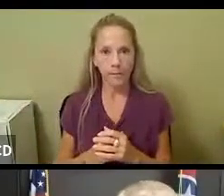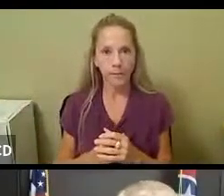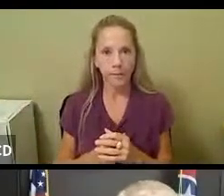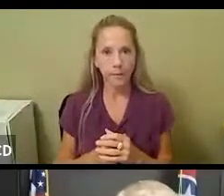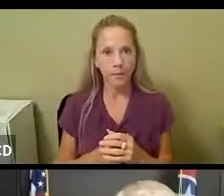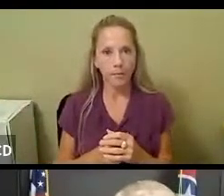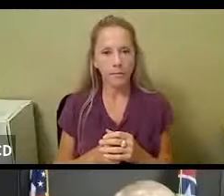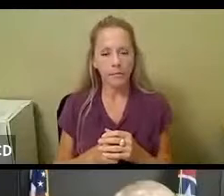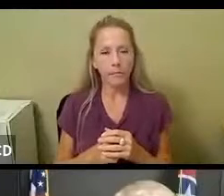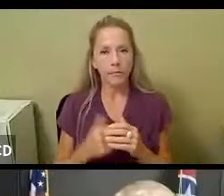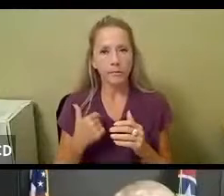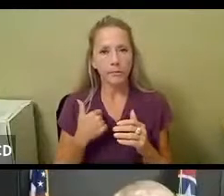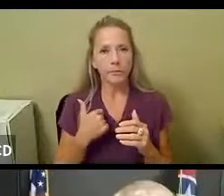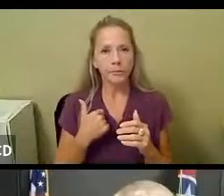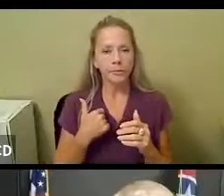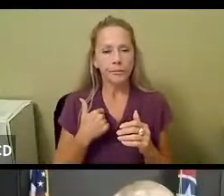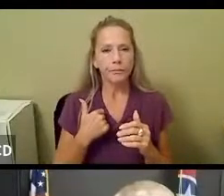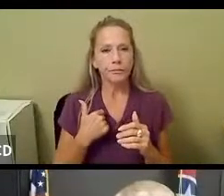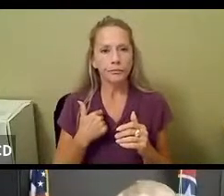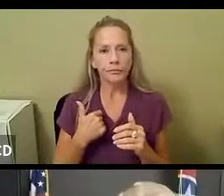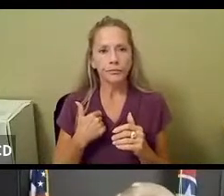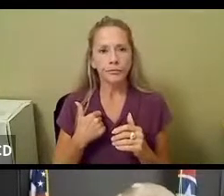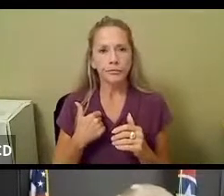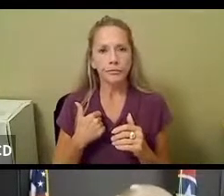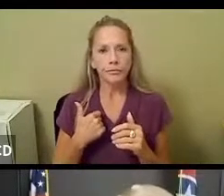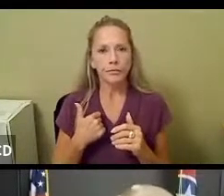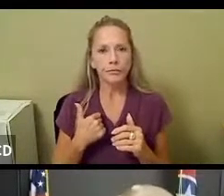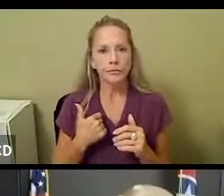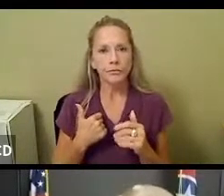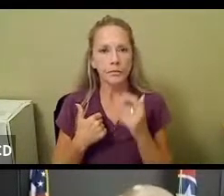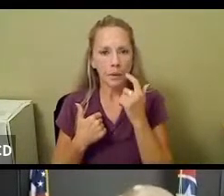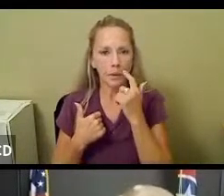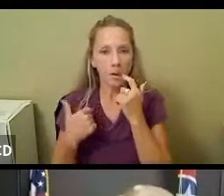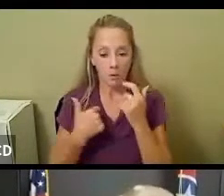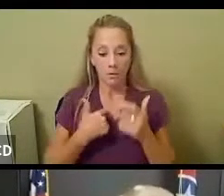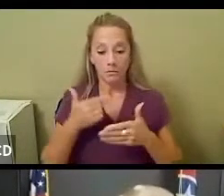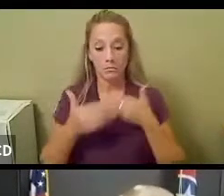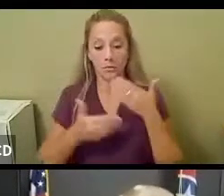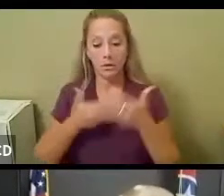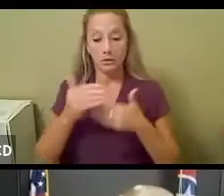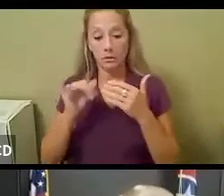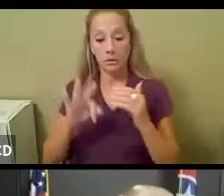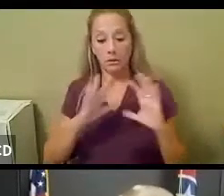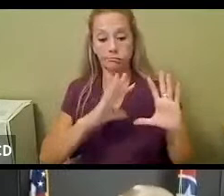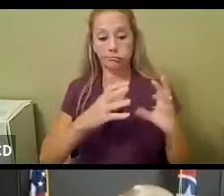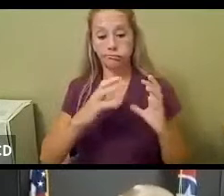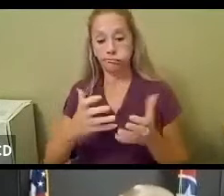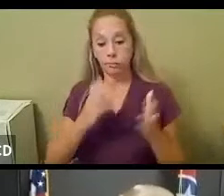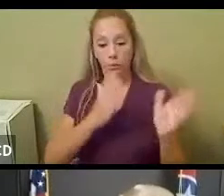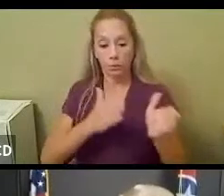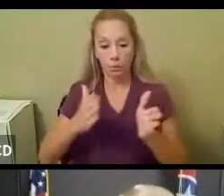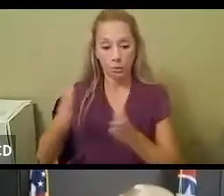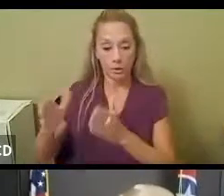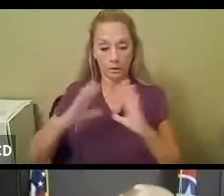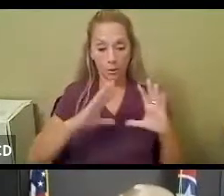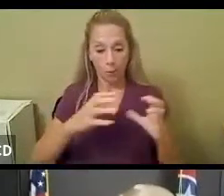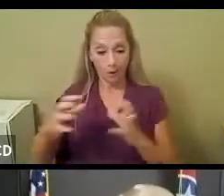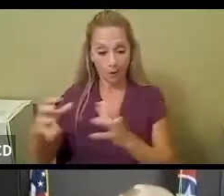We started out before we had, as we were in the process of organizing, before we had